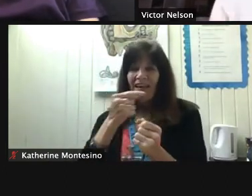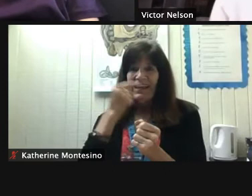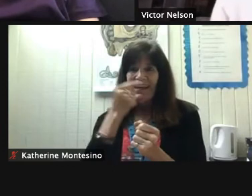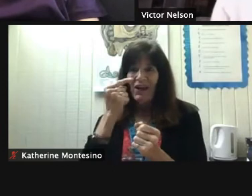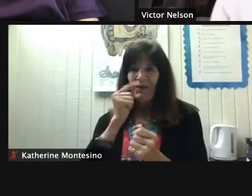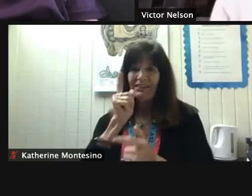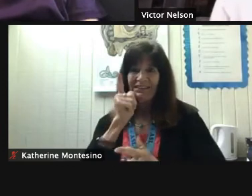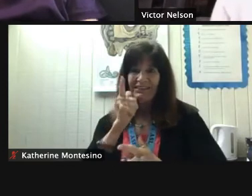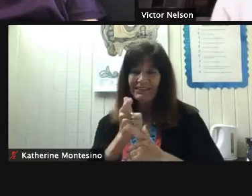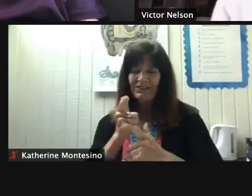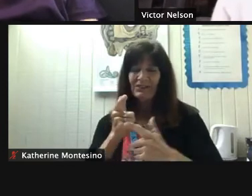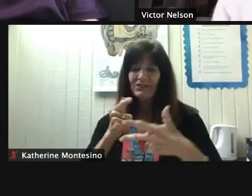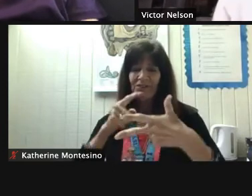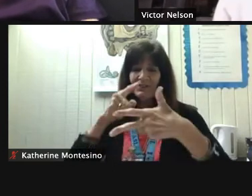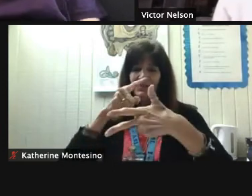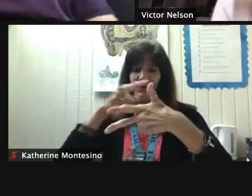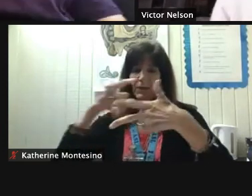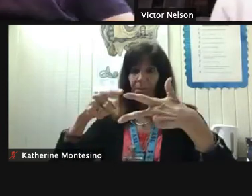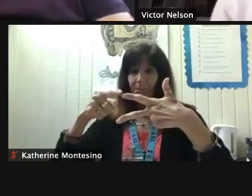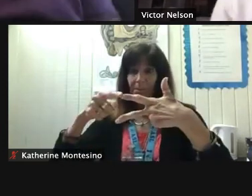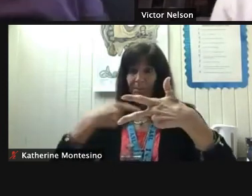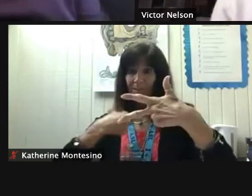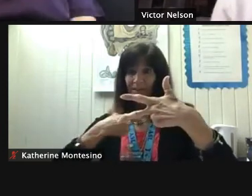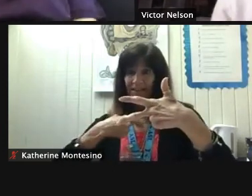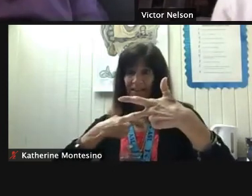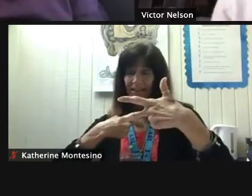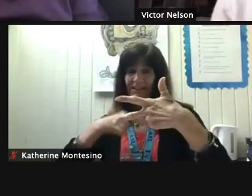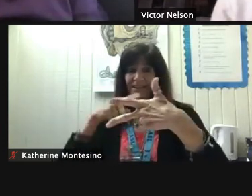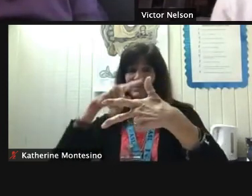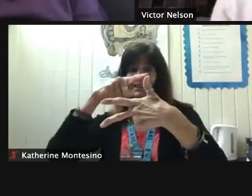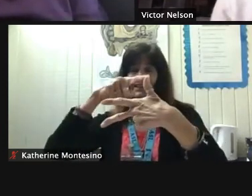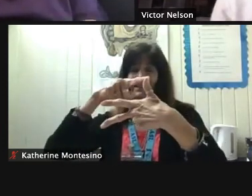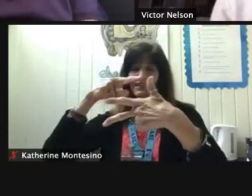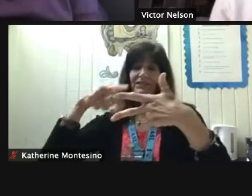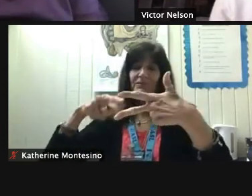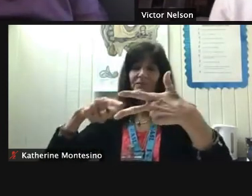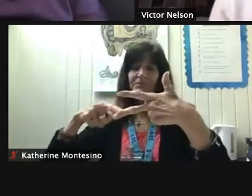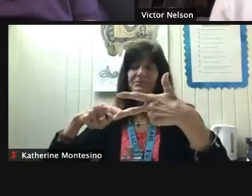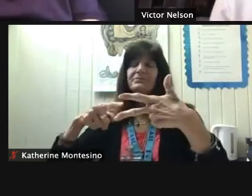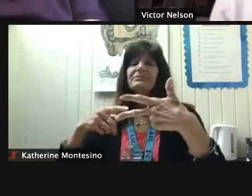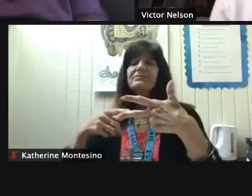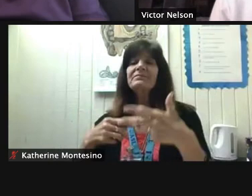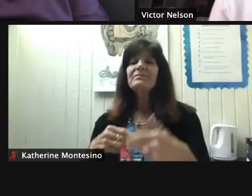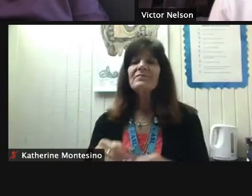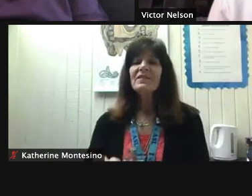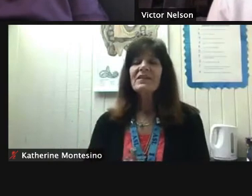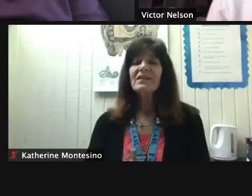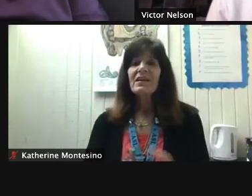hearing family, with hearing sister. Um, I'm the middle child.